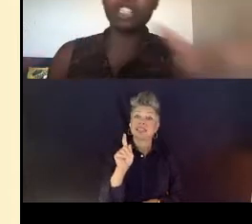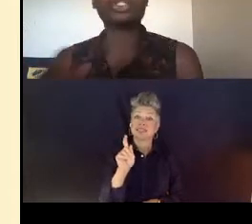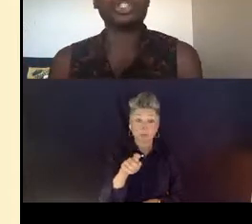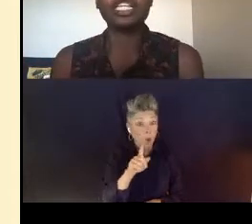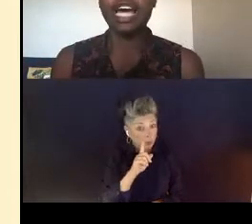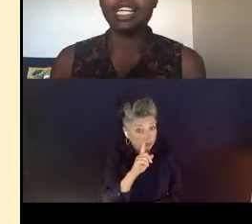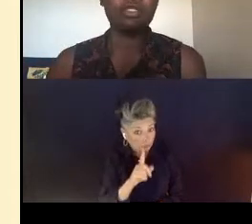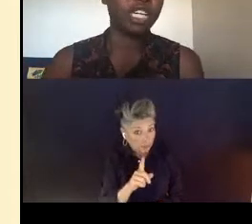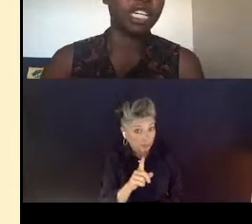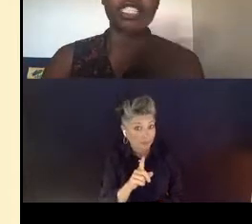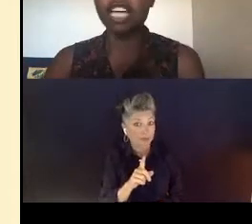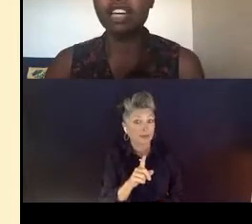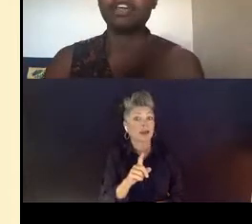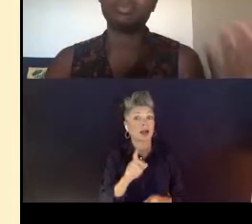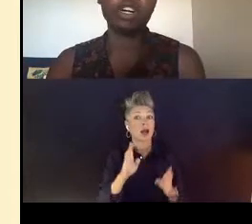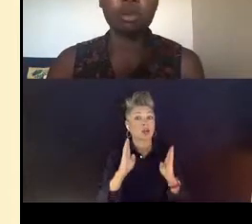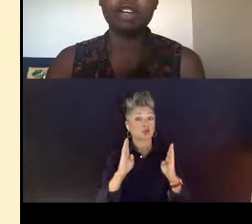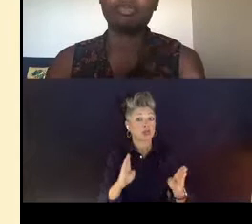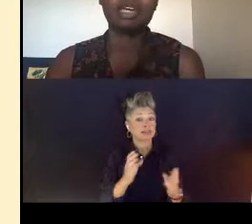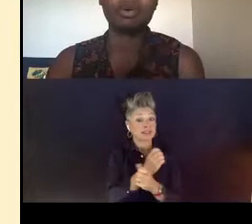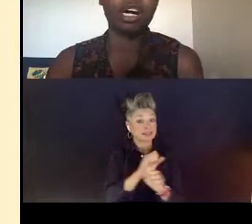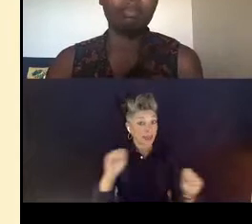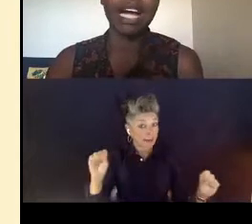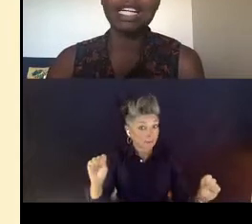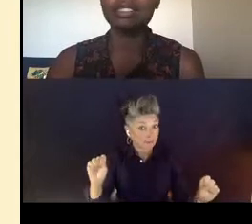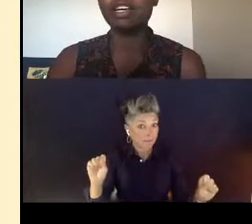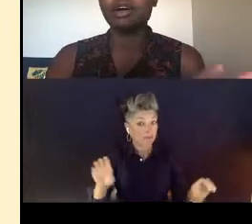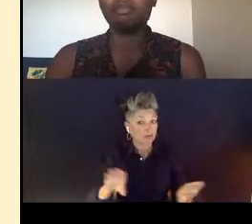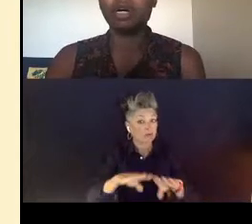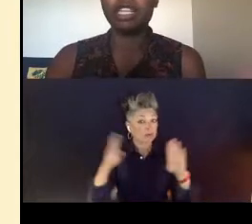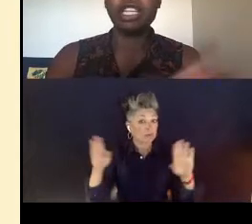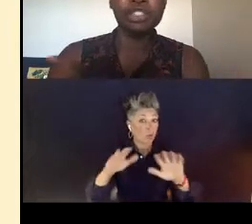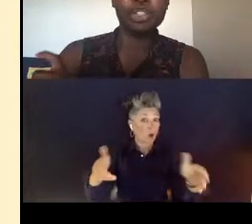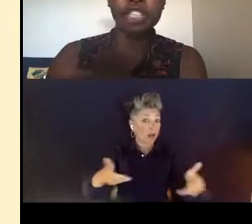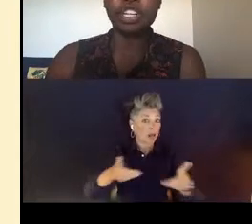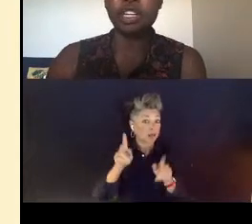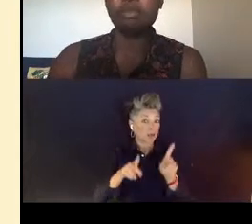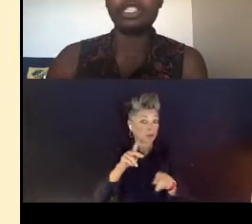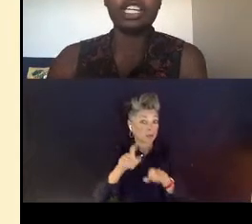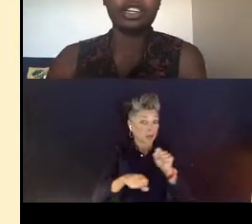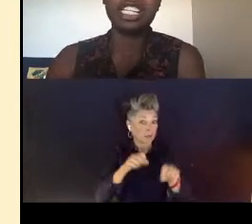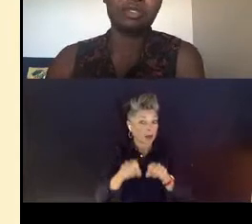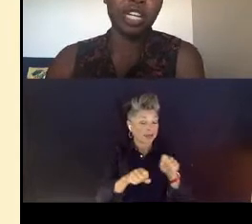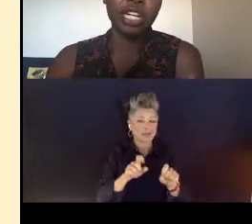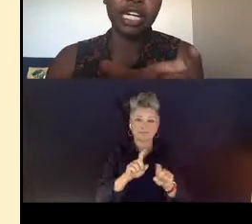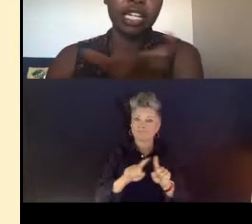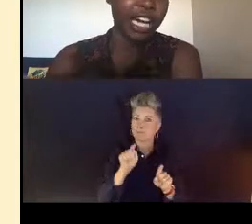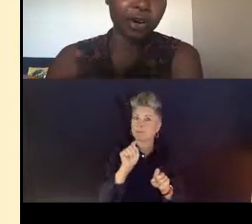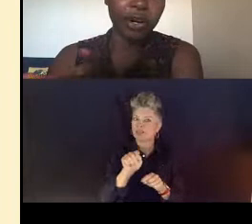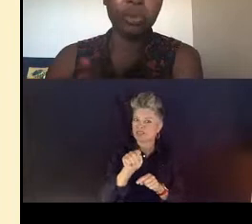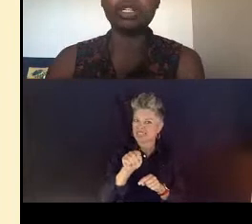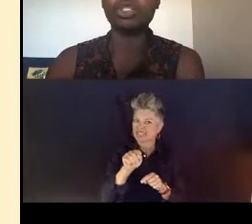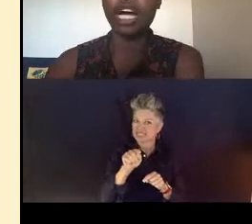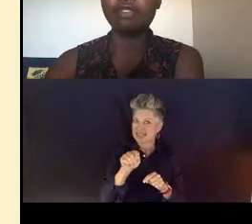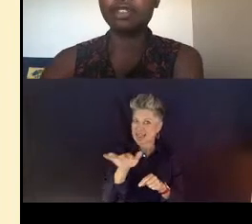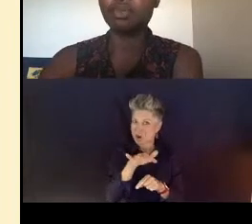a street that is very safe and welcoming for people on bikes. But this stretch in particular is very